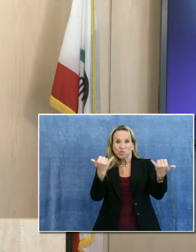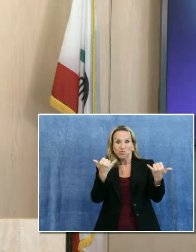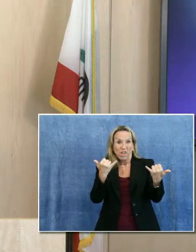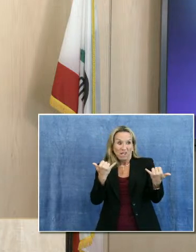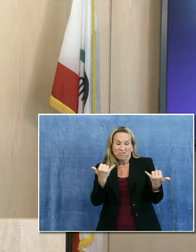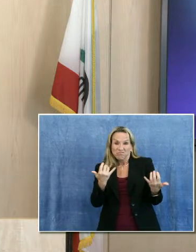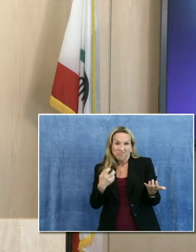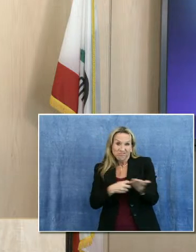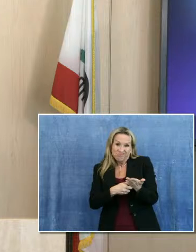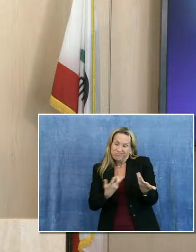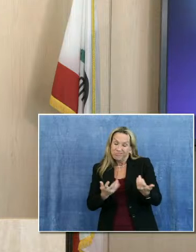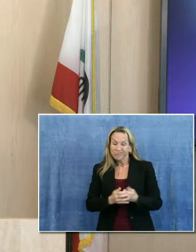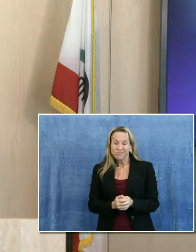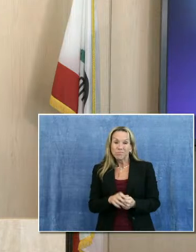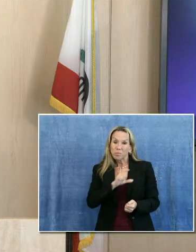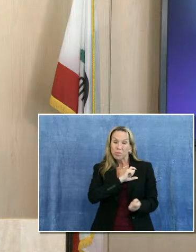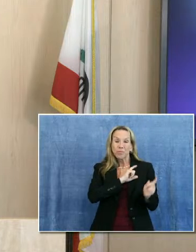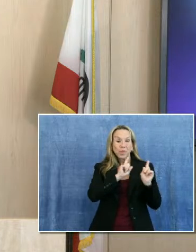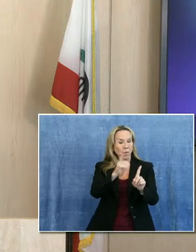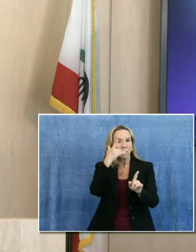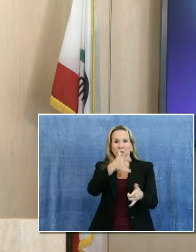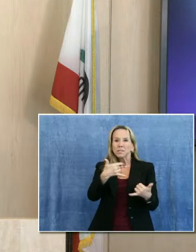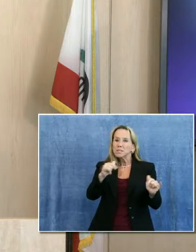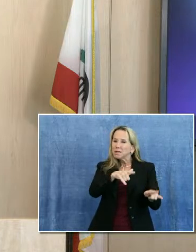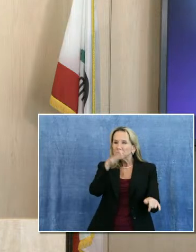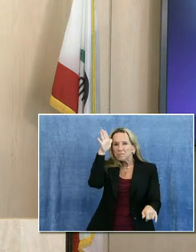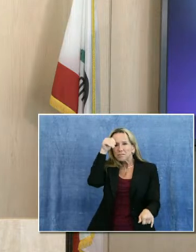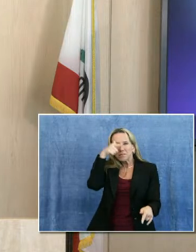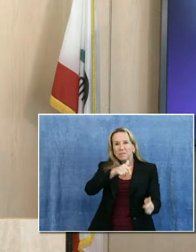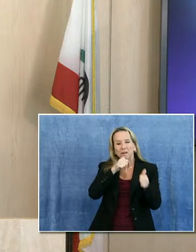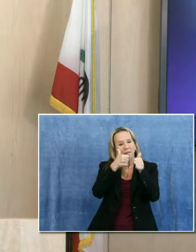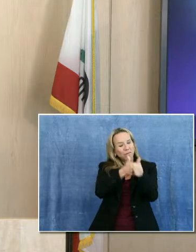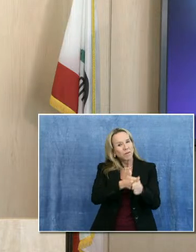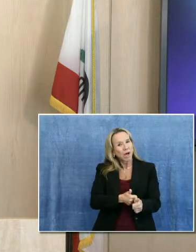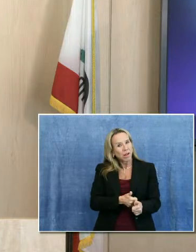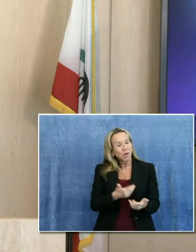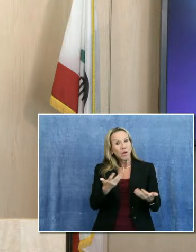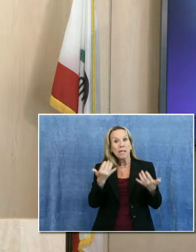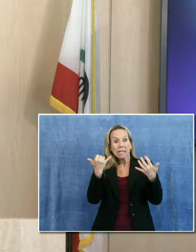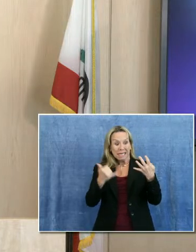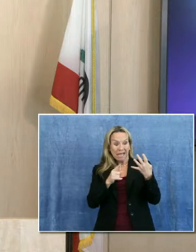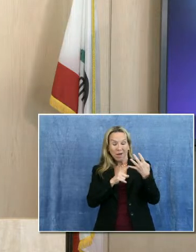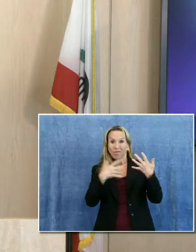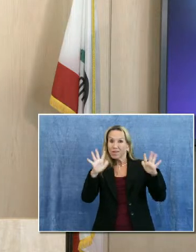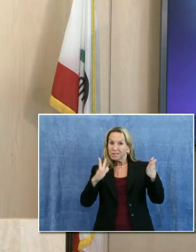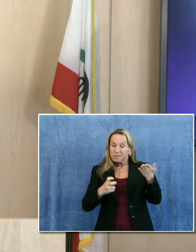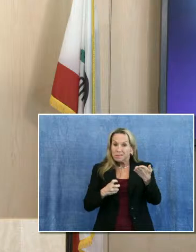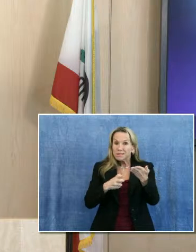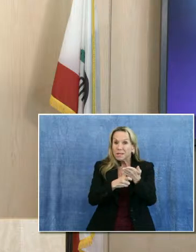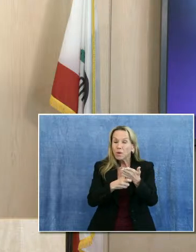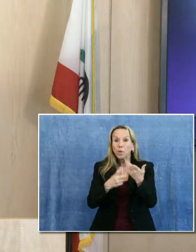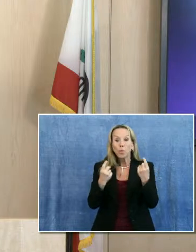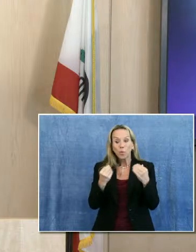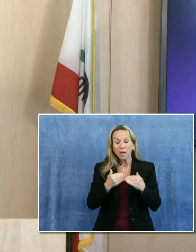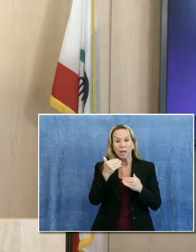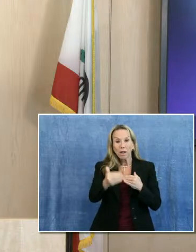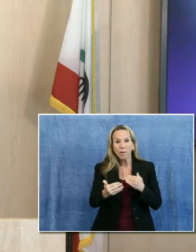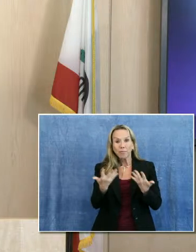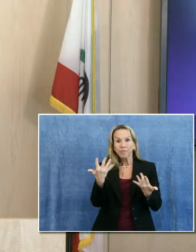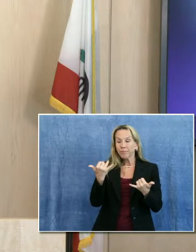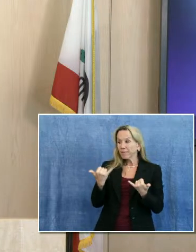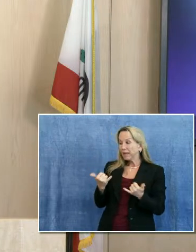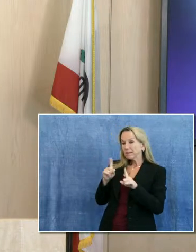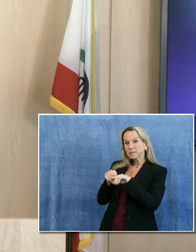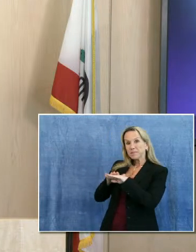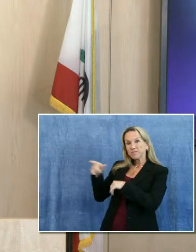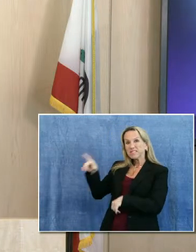cited them for violation of the public health order. After the citation is issued, then we are either dependent upon the district attorney